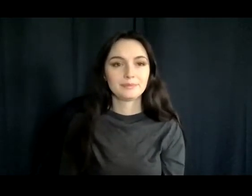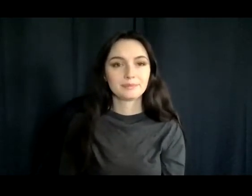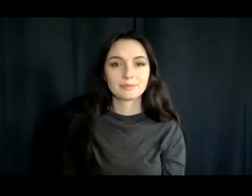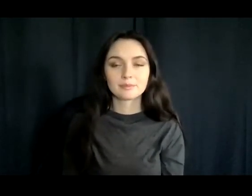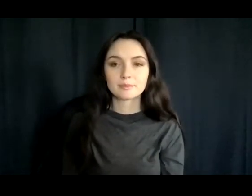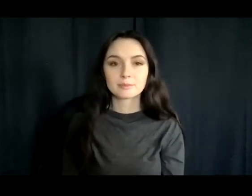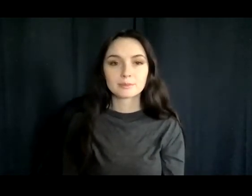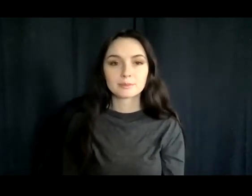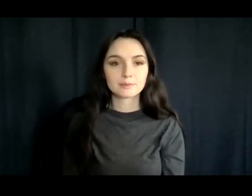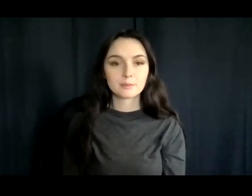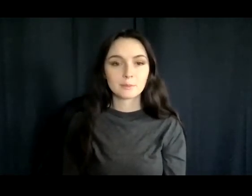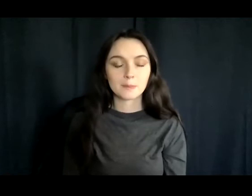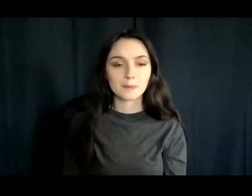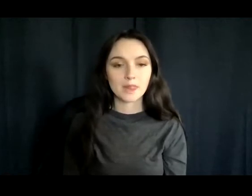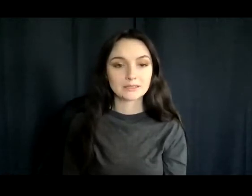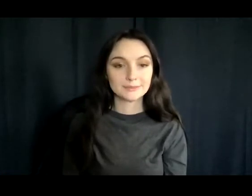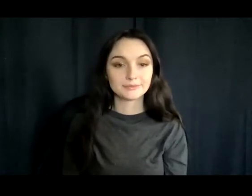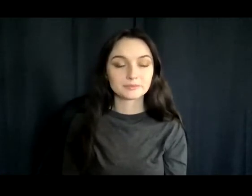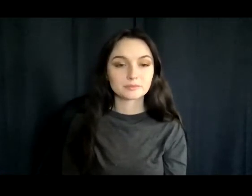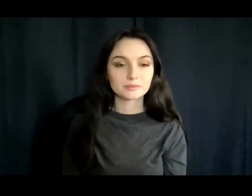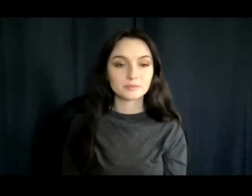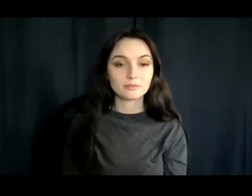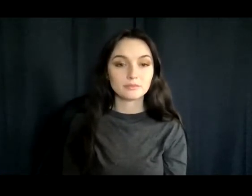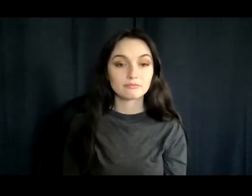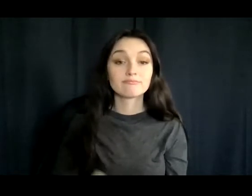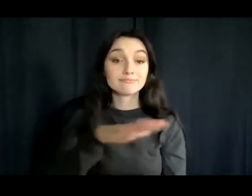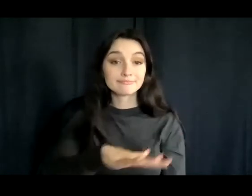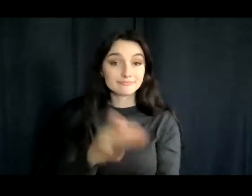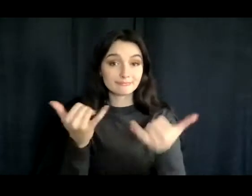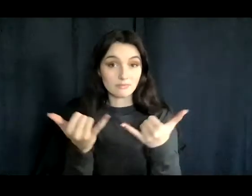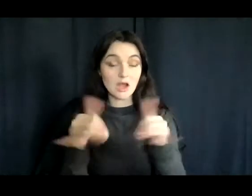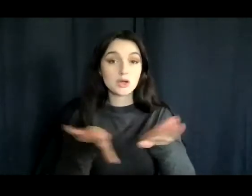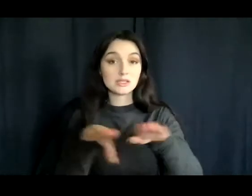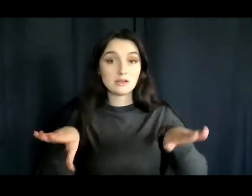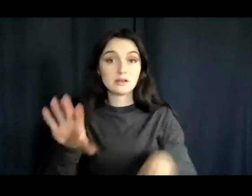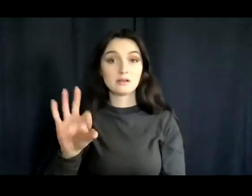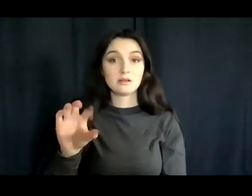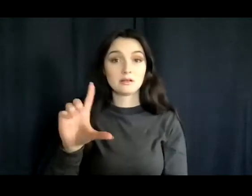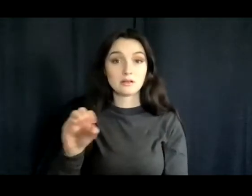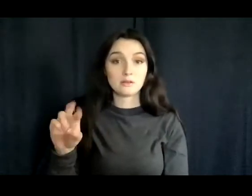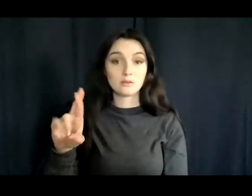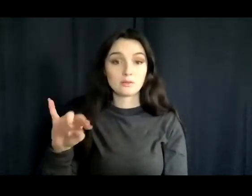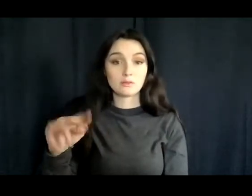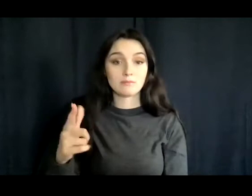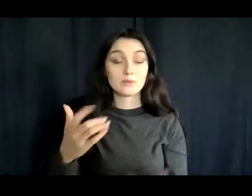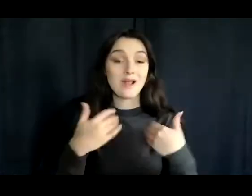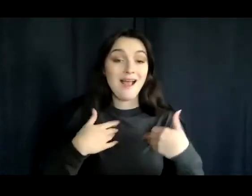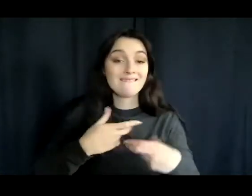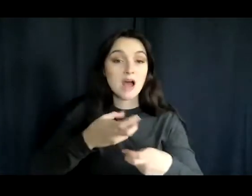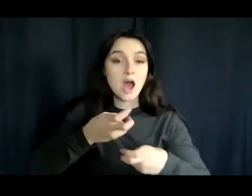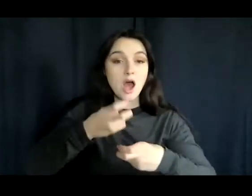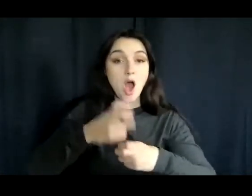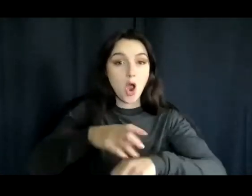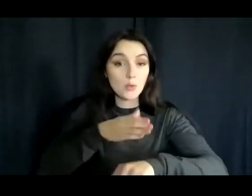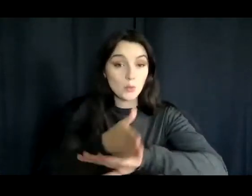This is our flooring area. So the hardwood floor. We've had